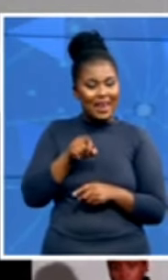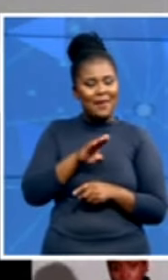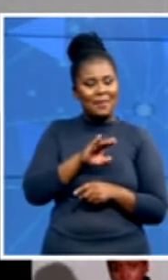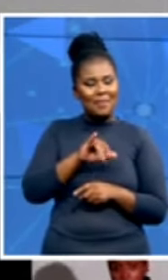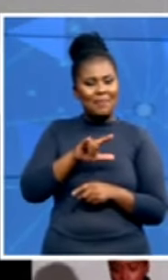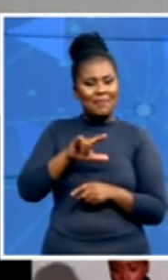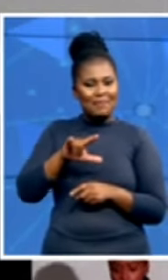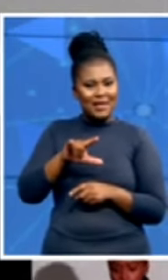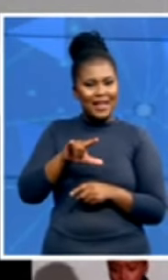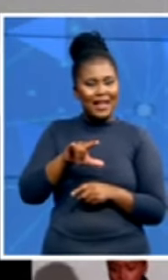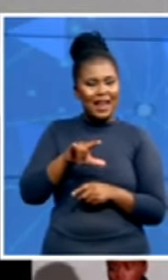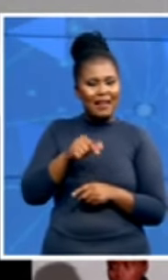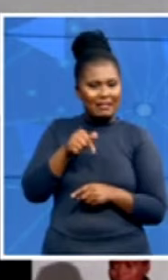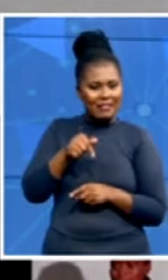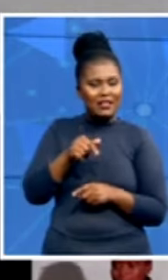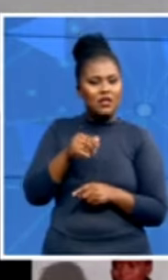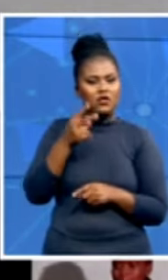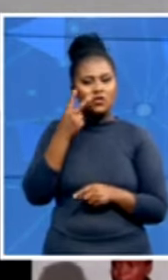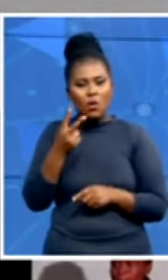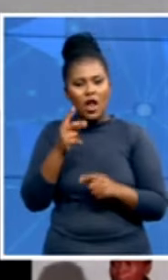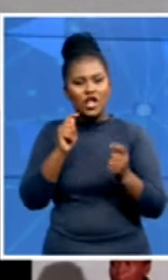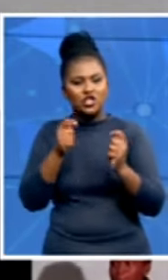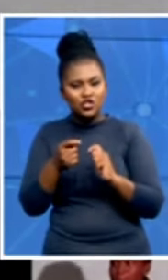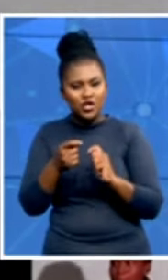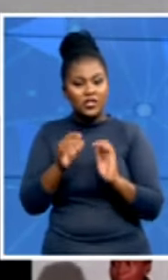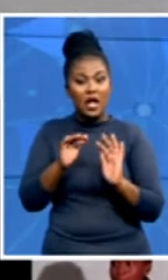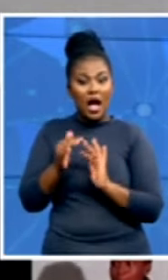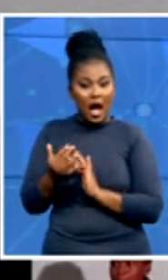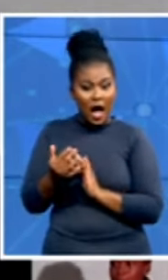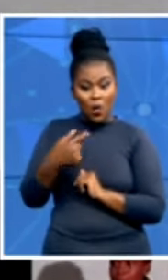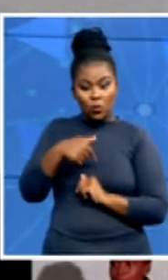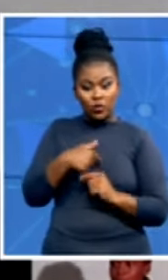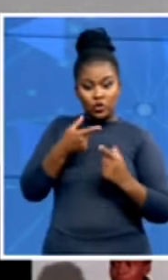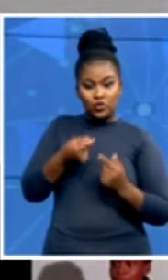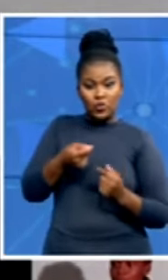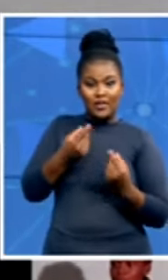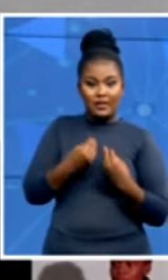changing the manner in which procurement is done. In your view,